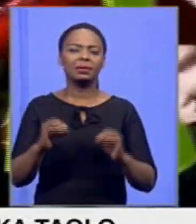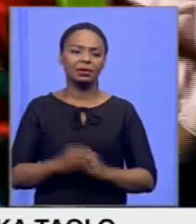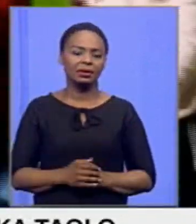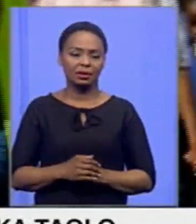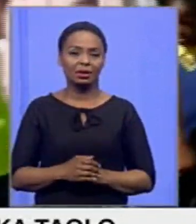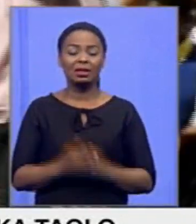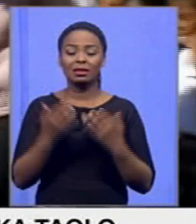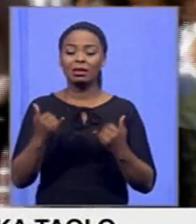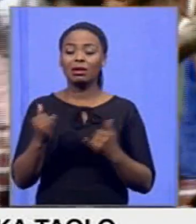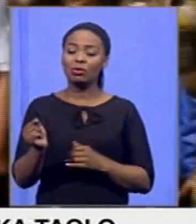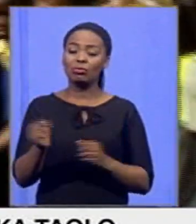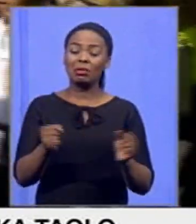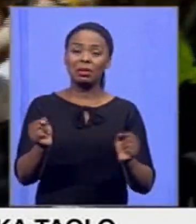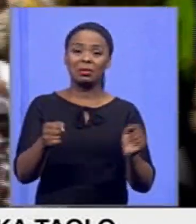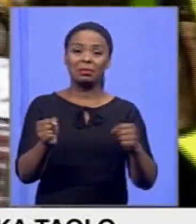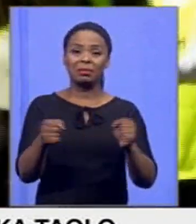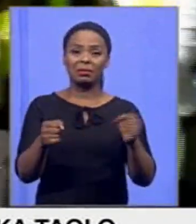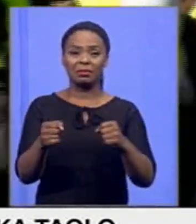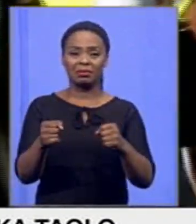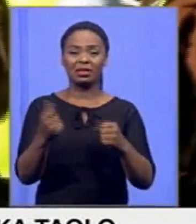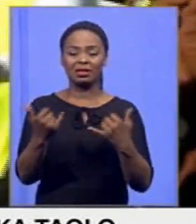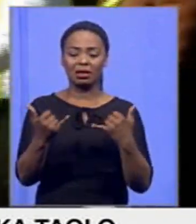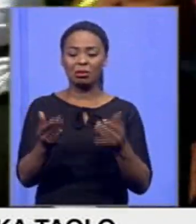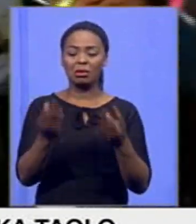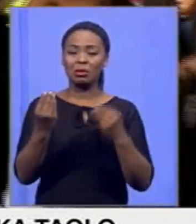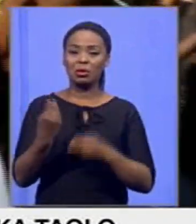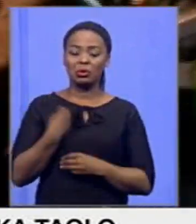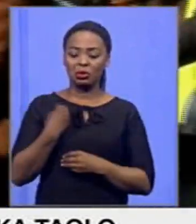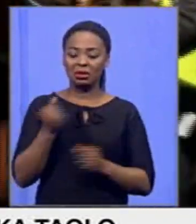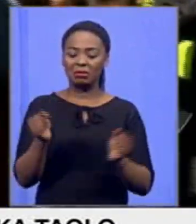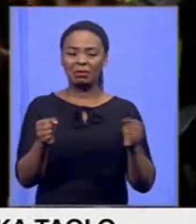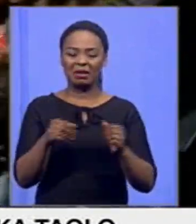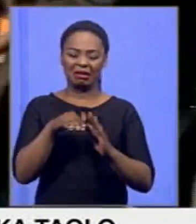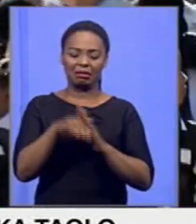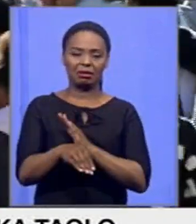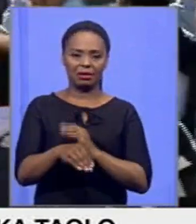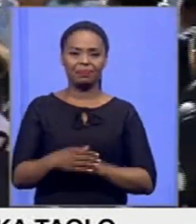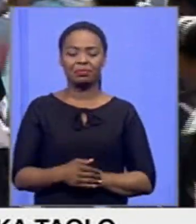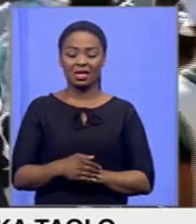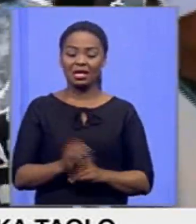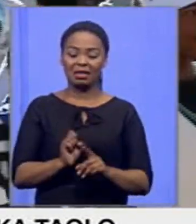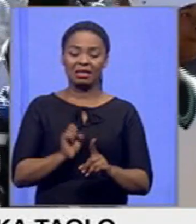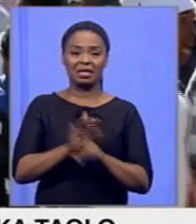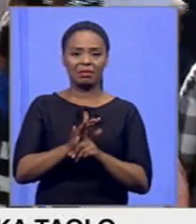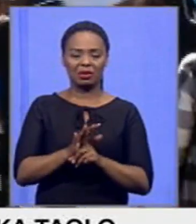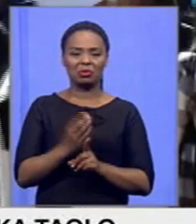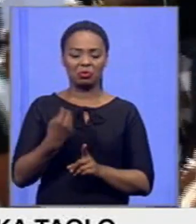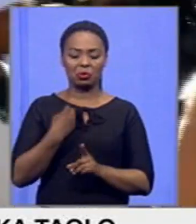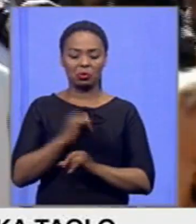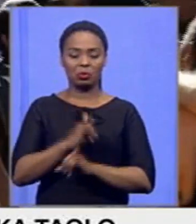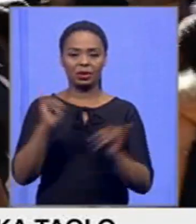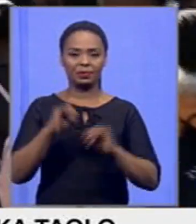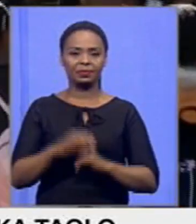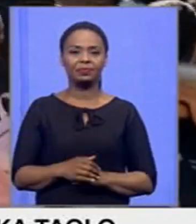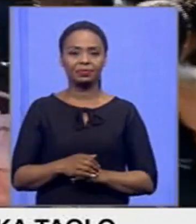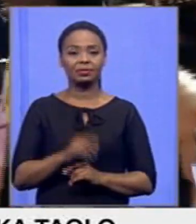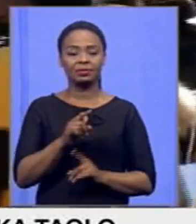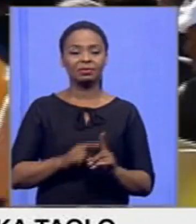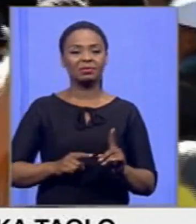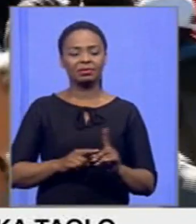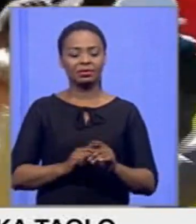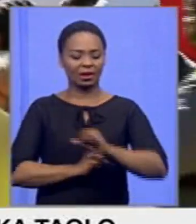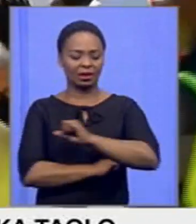thapiwa mo tirong e supa go wela tlase ga go thapiwa ga badiri mme batjha ba amiwa ke seno. Ahmed Kastrada Foundation